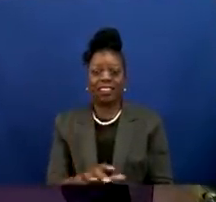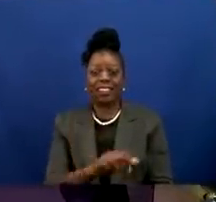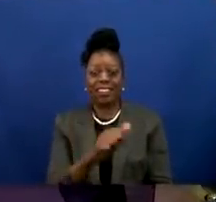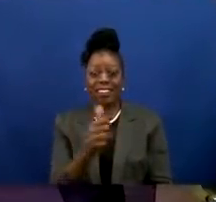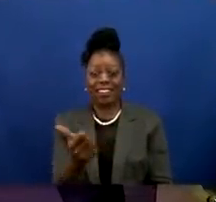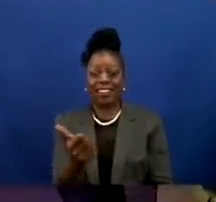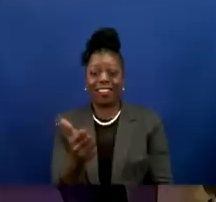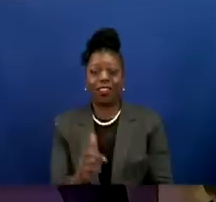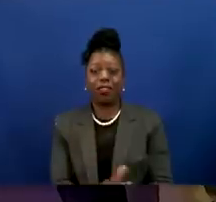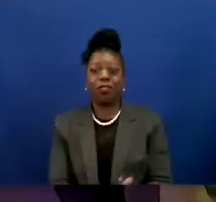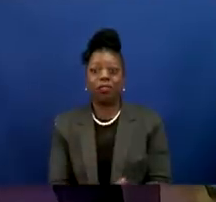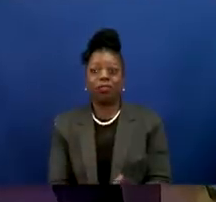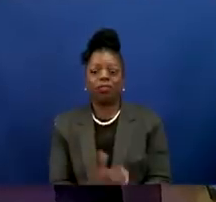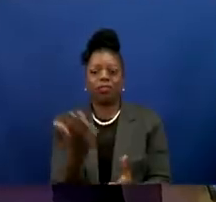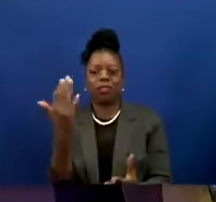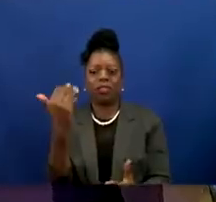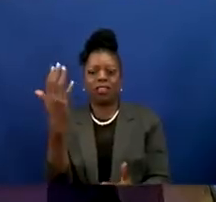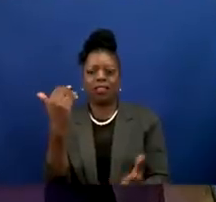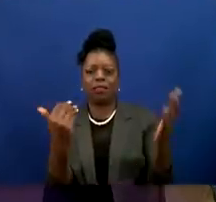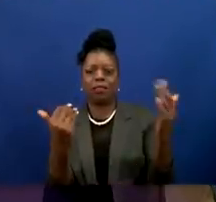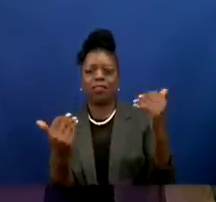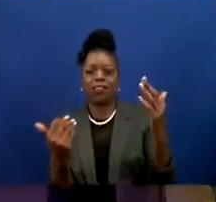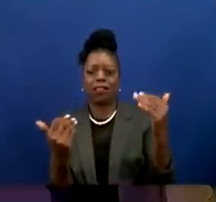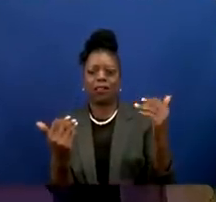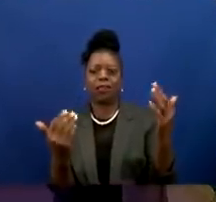Is there another? Come on down this way.